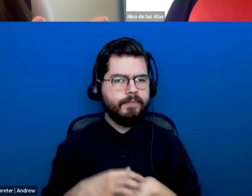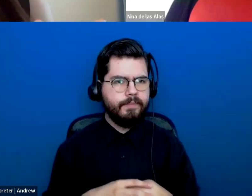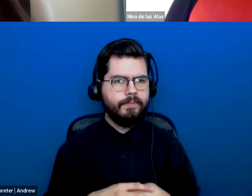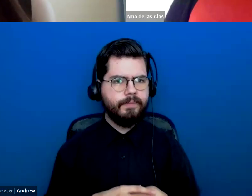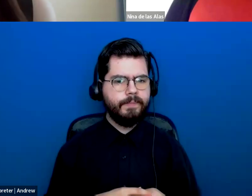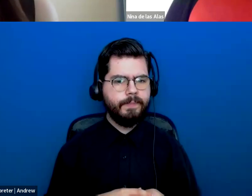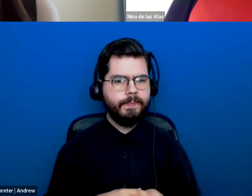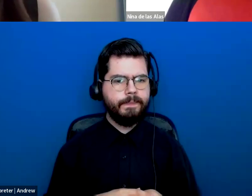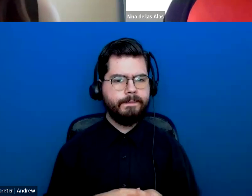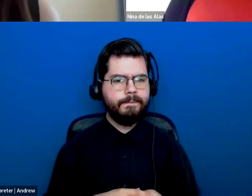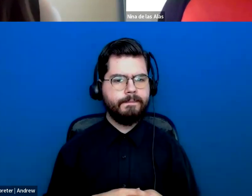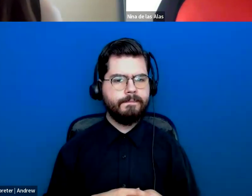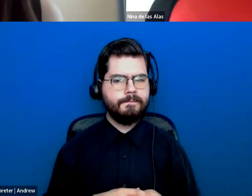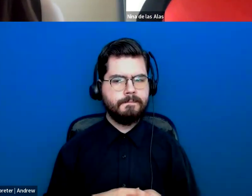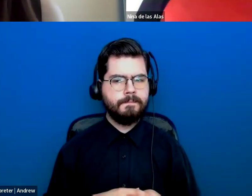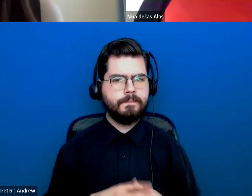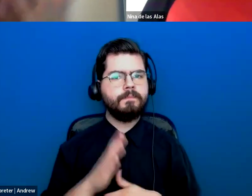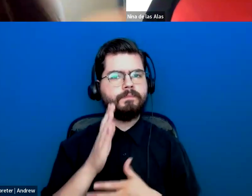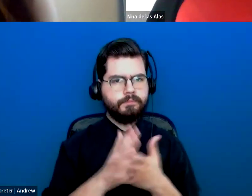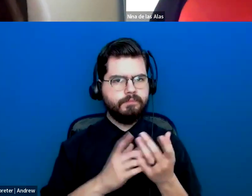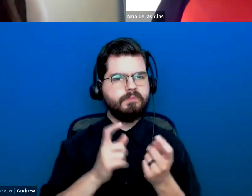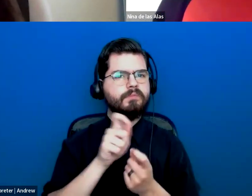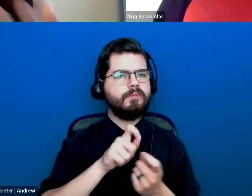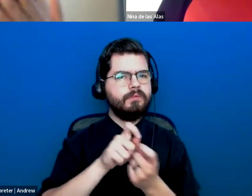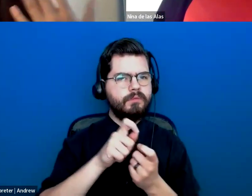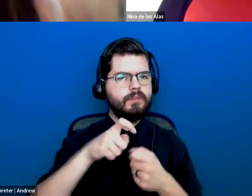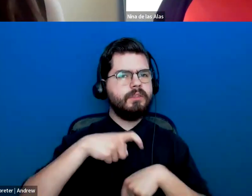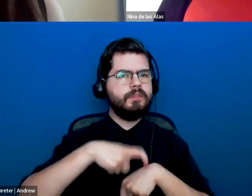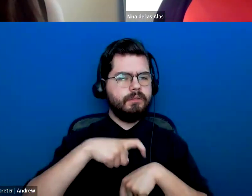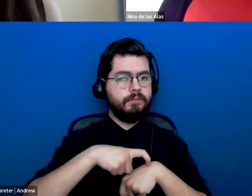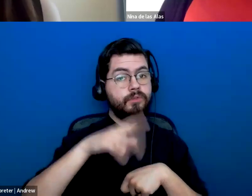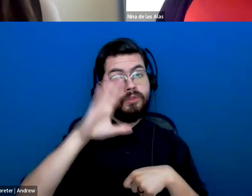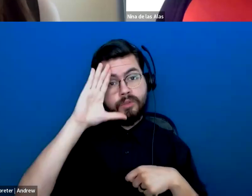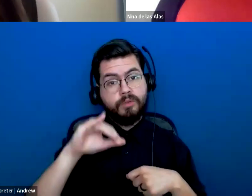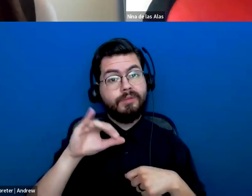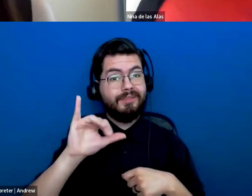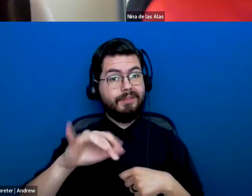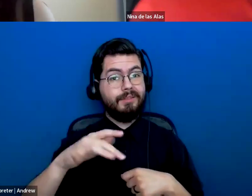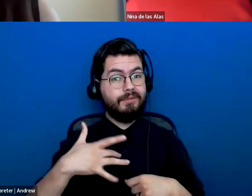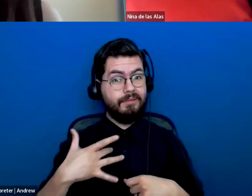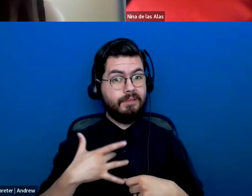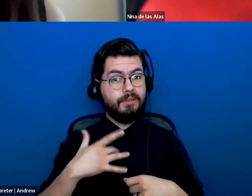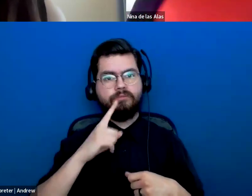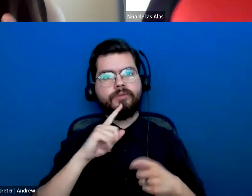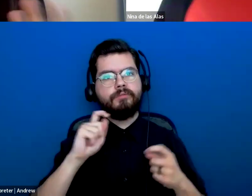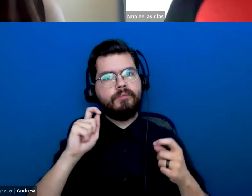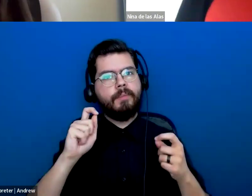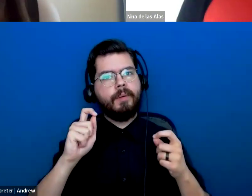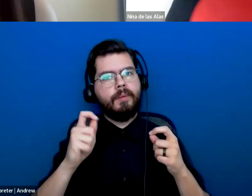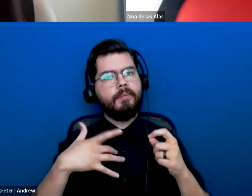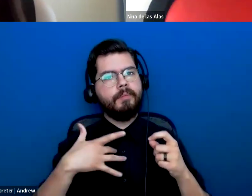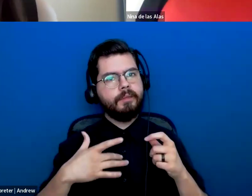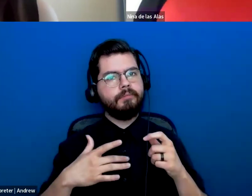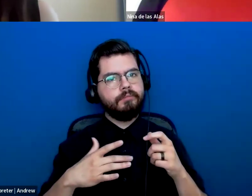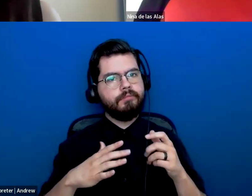because there are some specific times because we know that imposter feelings evolve over time. So right now,